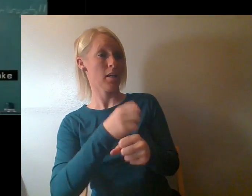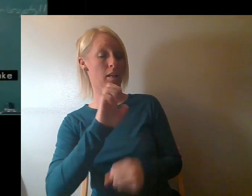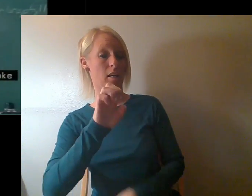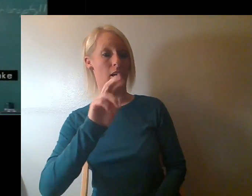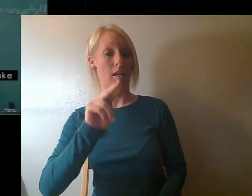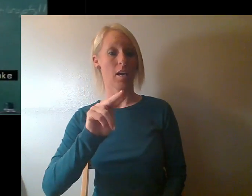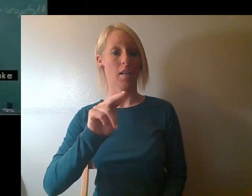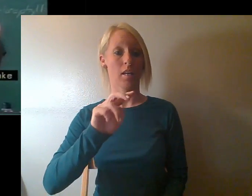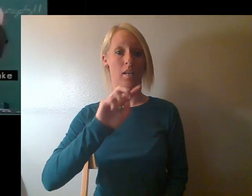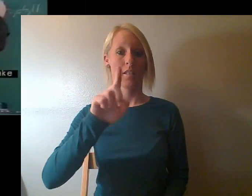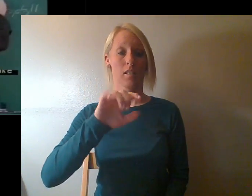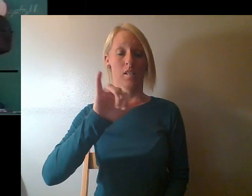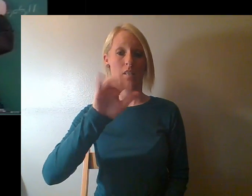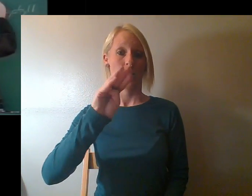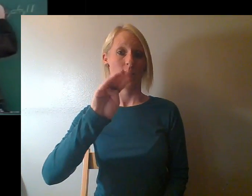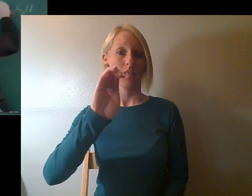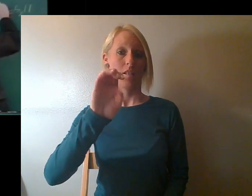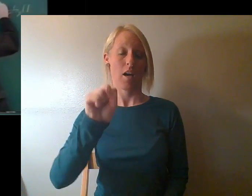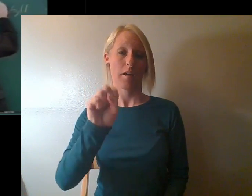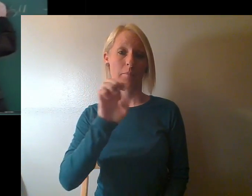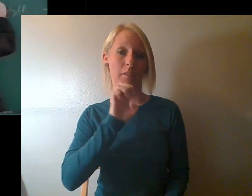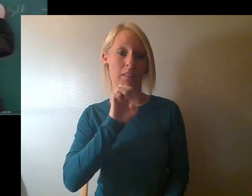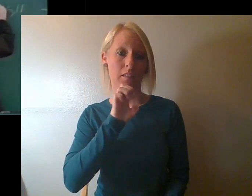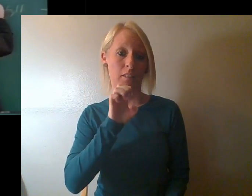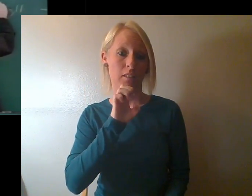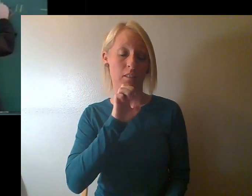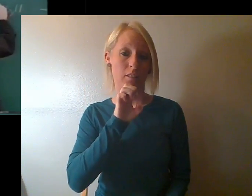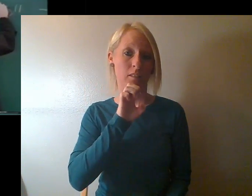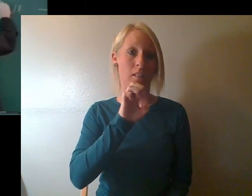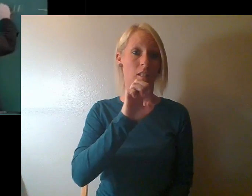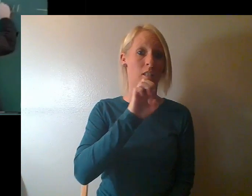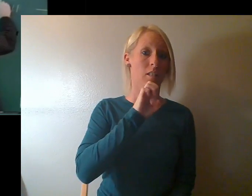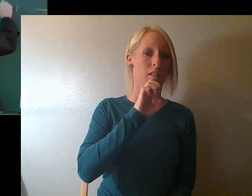enzyme. Okay, this is an enzyme.